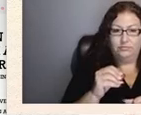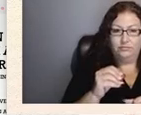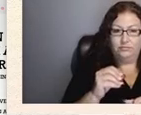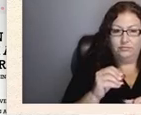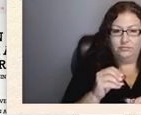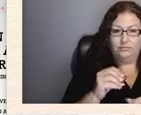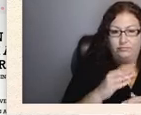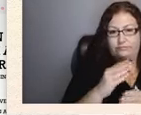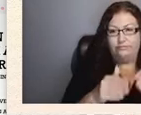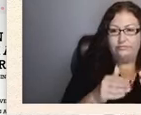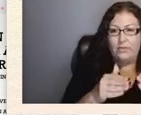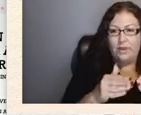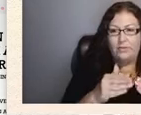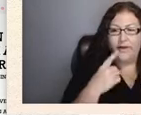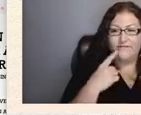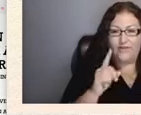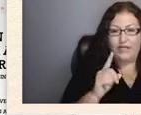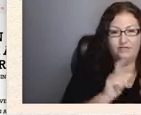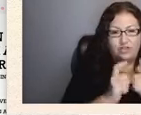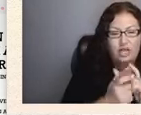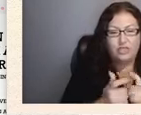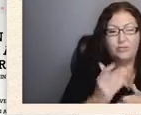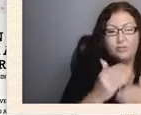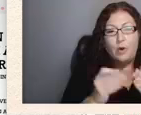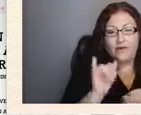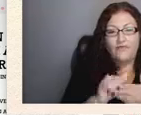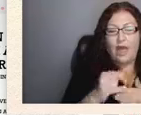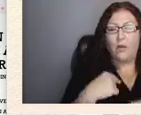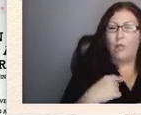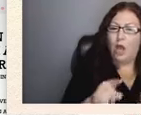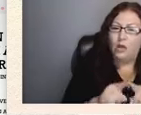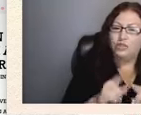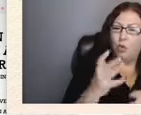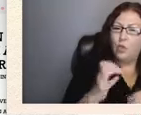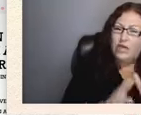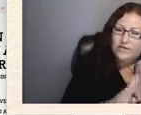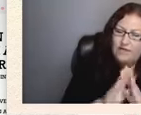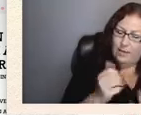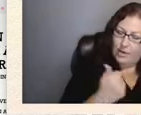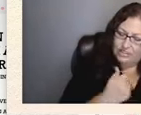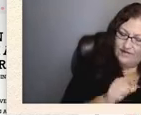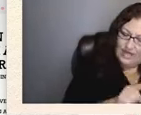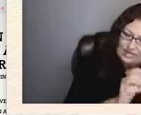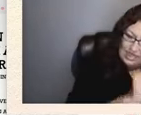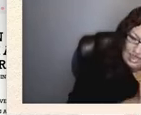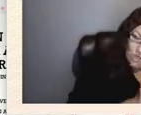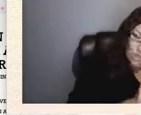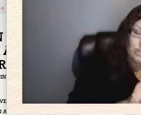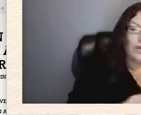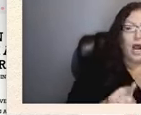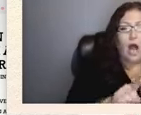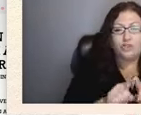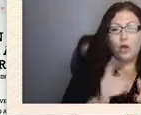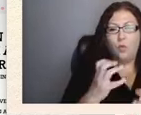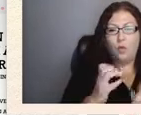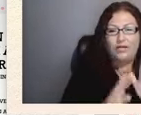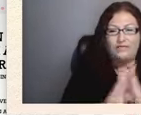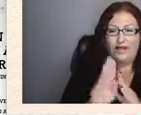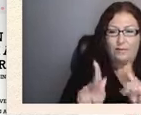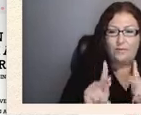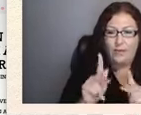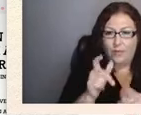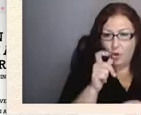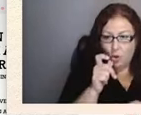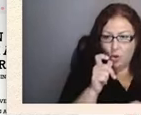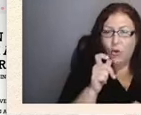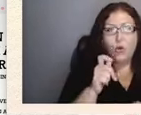And as part of that, we also want to develop ourselves as leaders, but then we also want to develop people who are aspiring to be